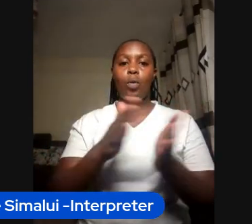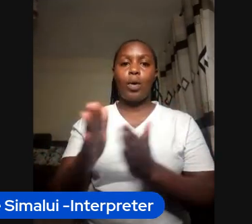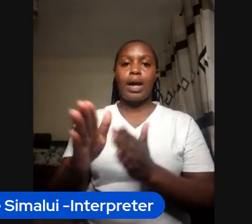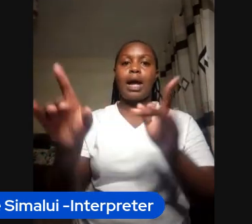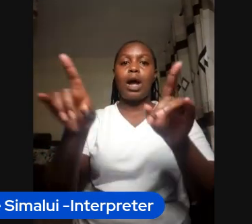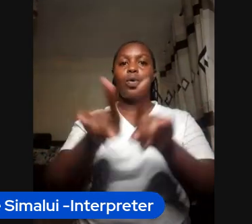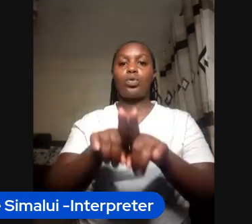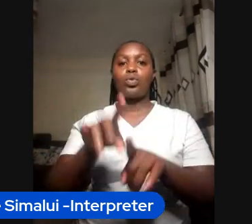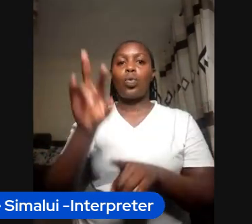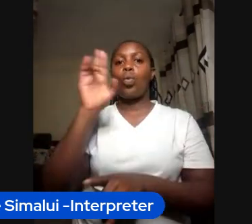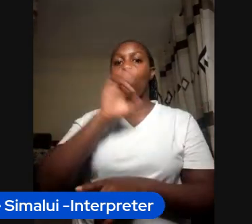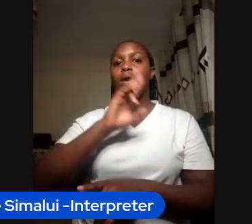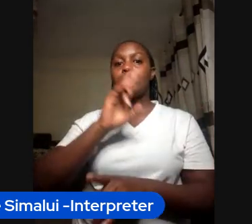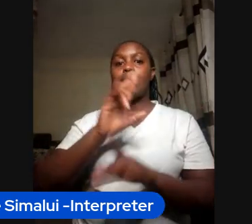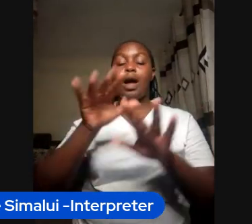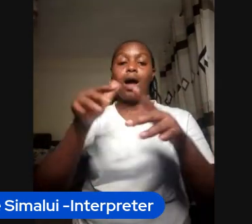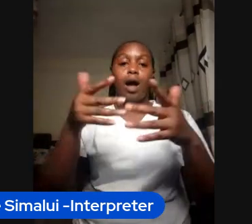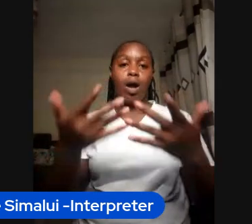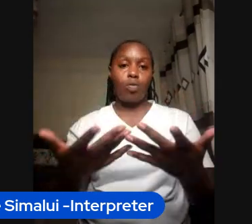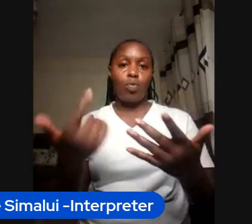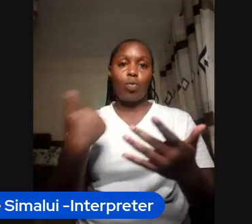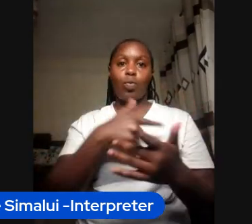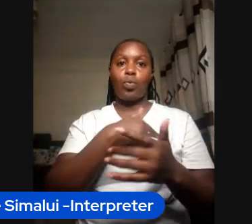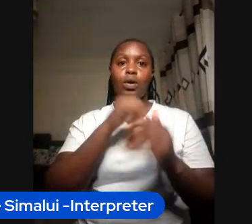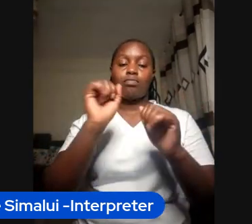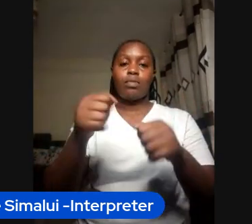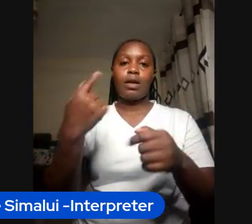can actually avoid that